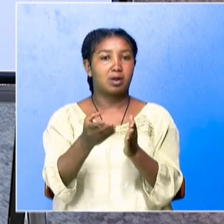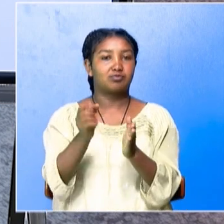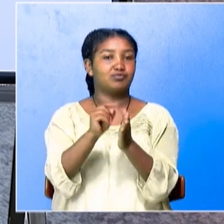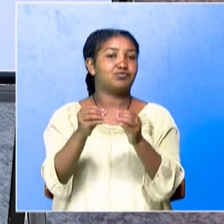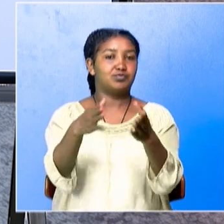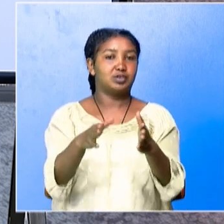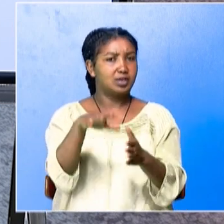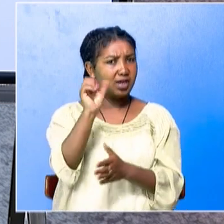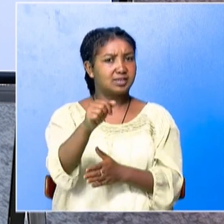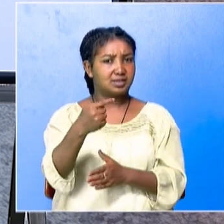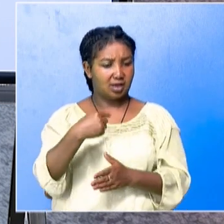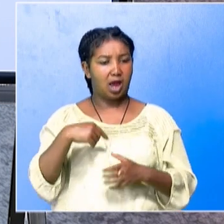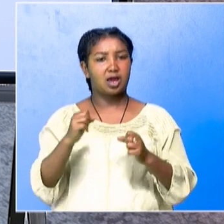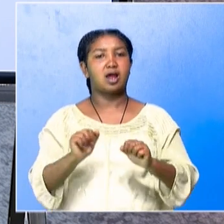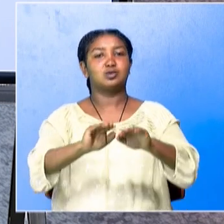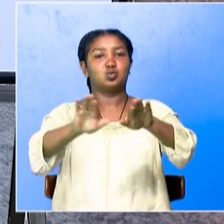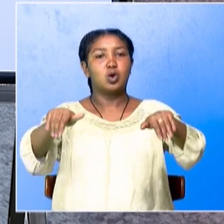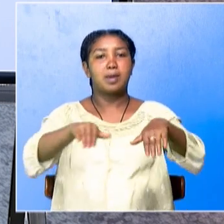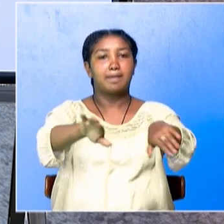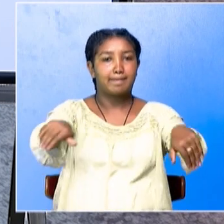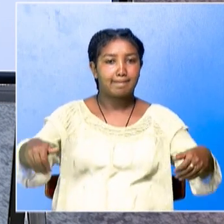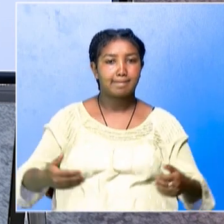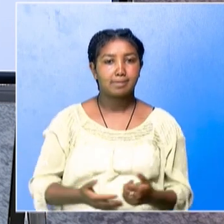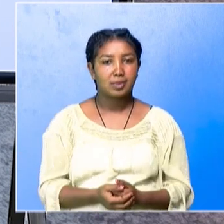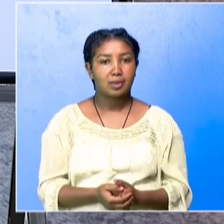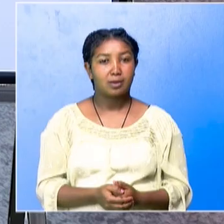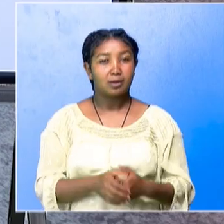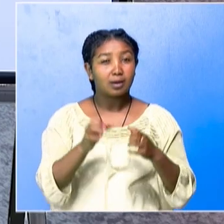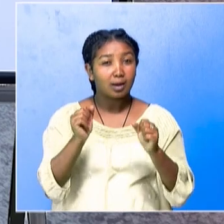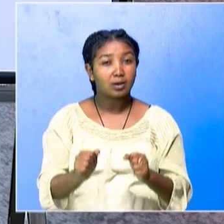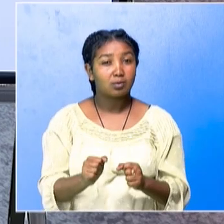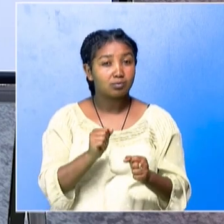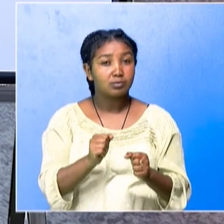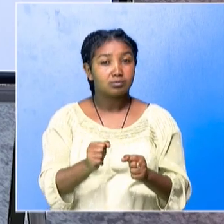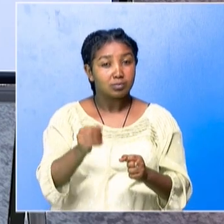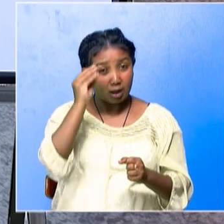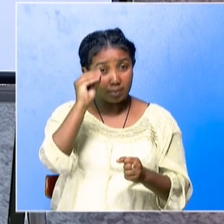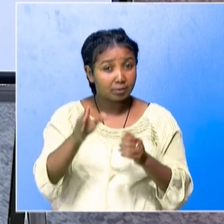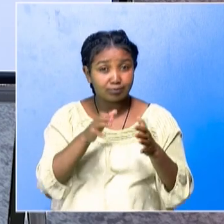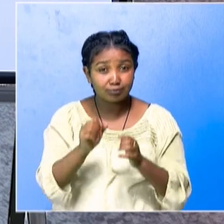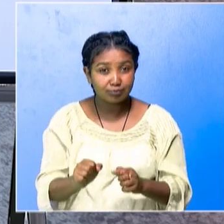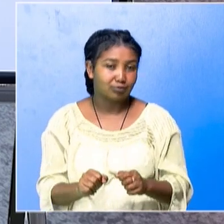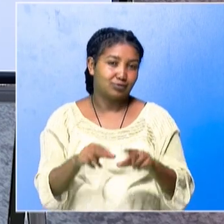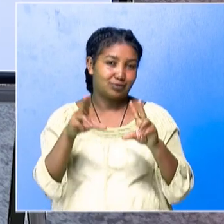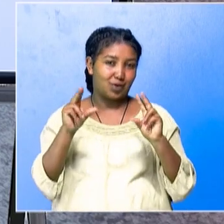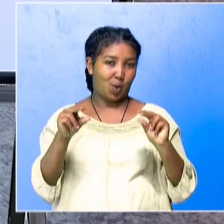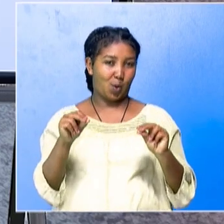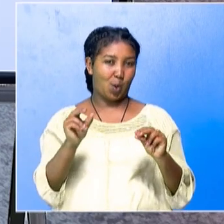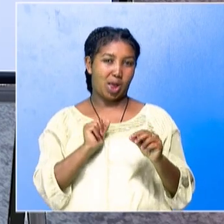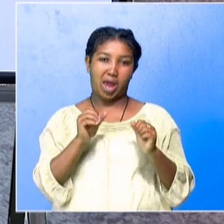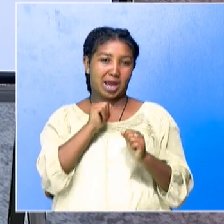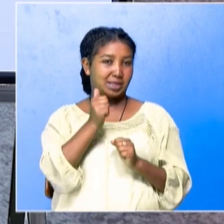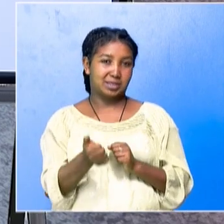example. Yes, I can swim. Can you speak Arabic? No, I